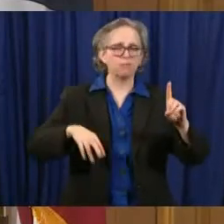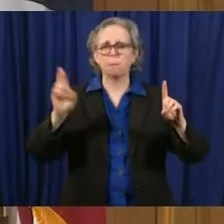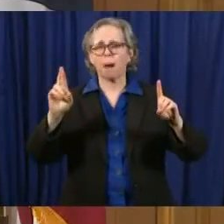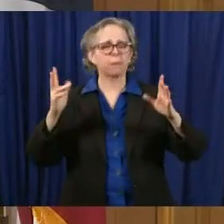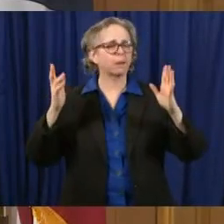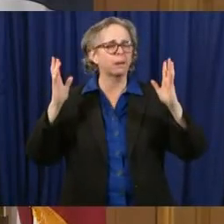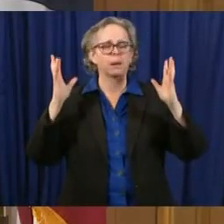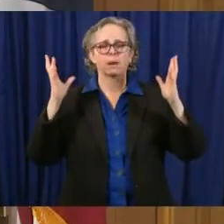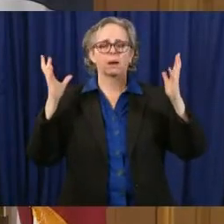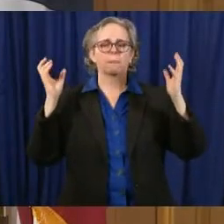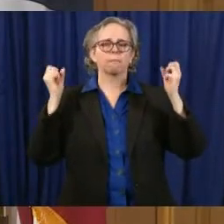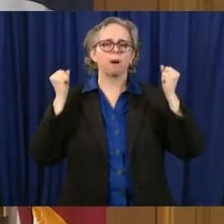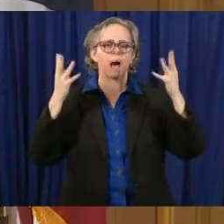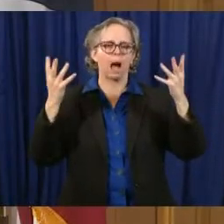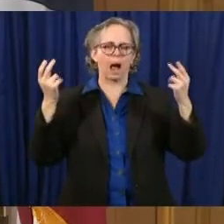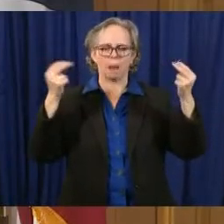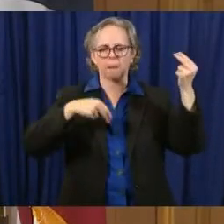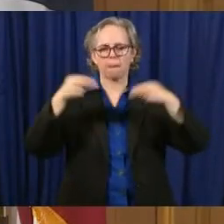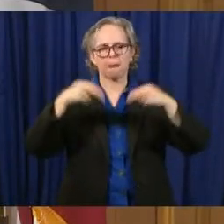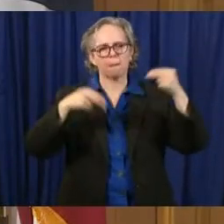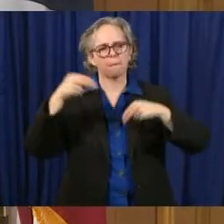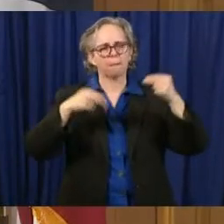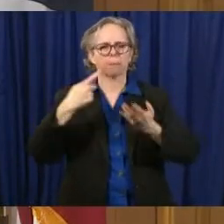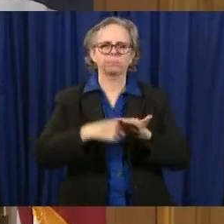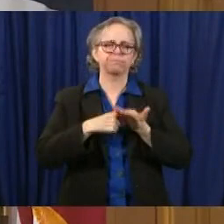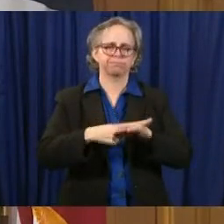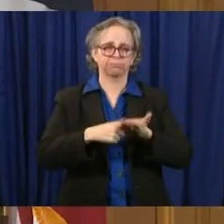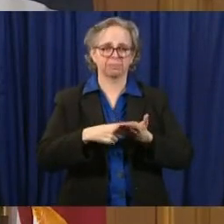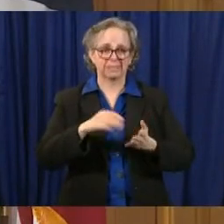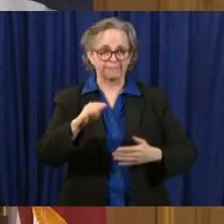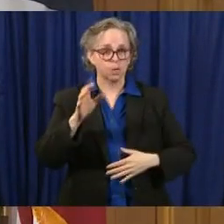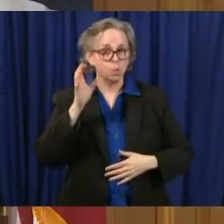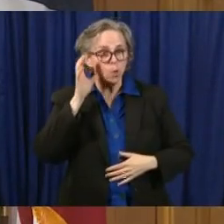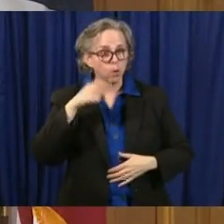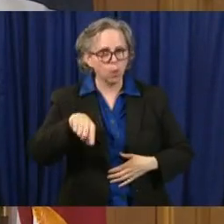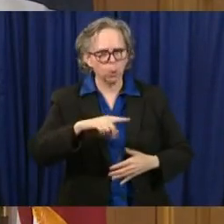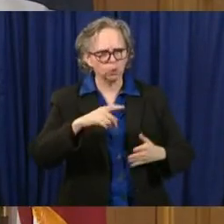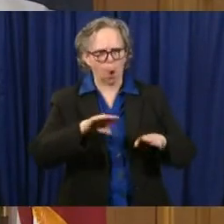calls, they are very open, very candid discussions.